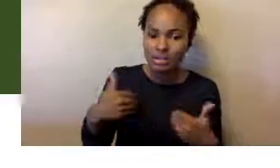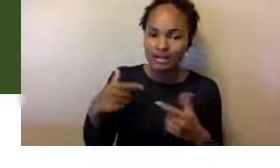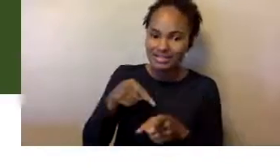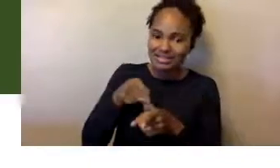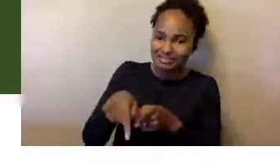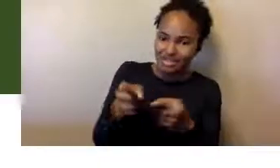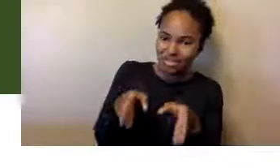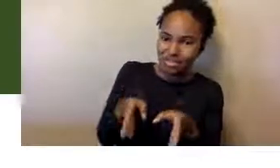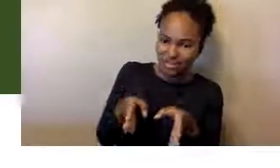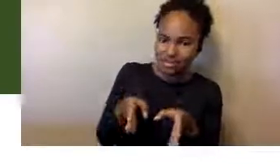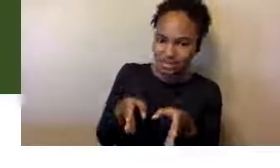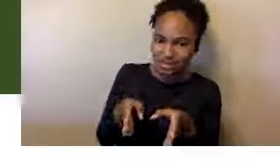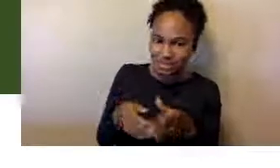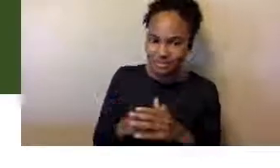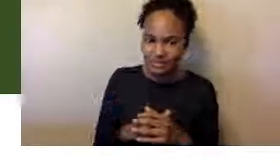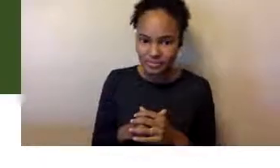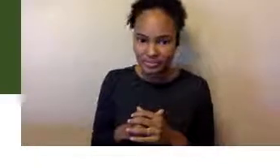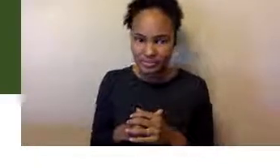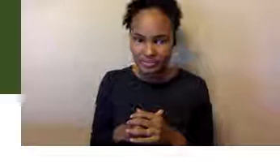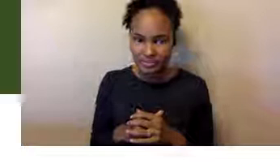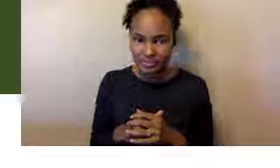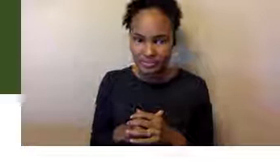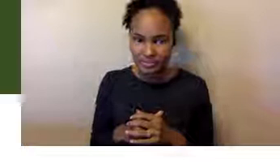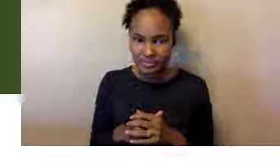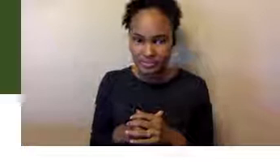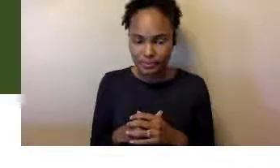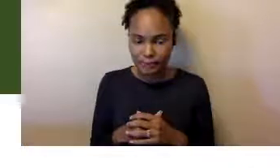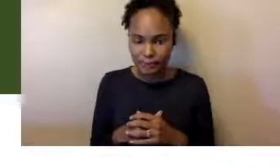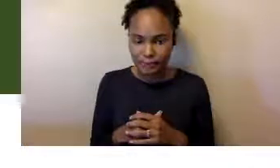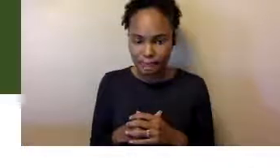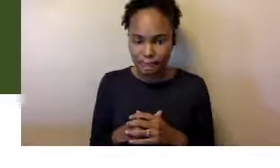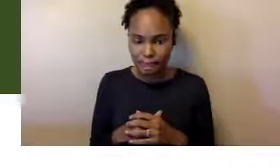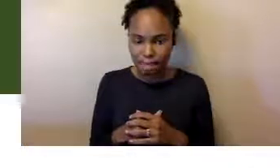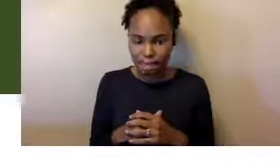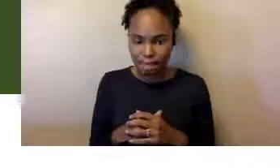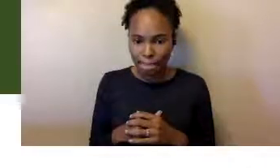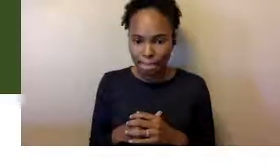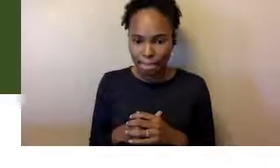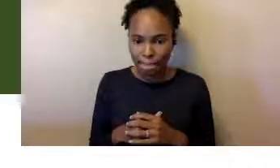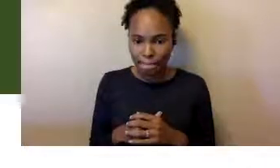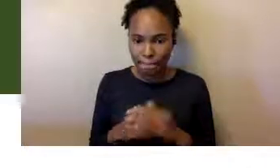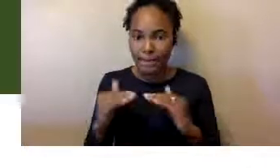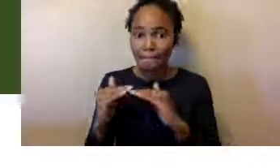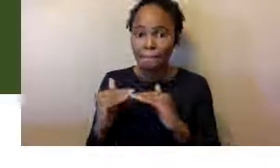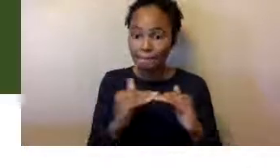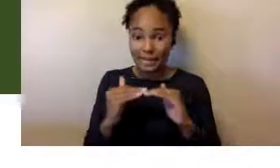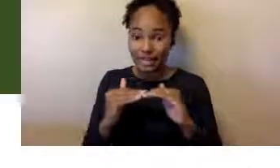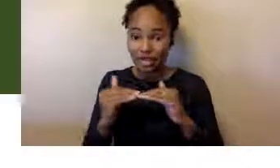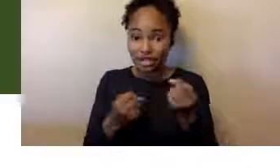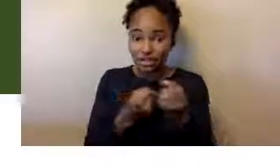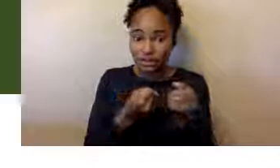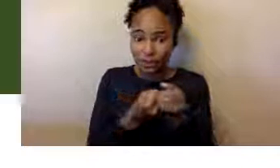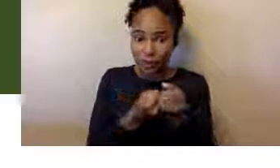health professionals and individuals who have professional degrees. But peer support can play a very important role